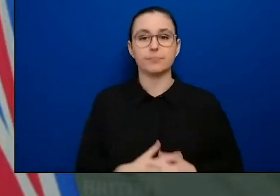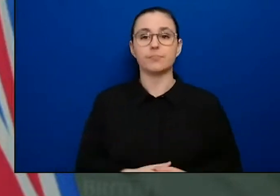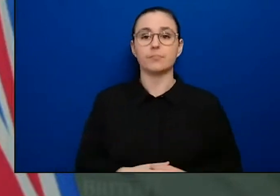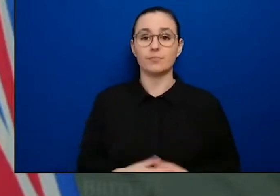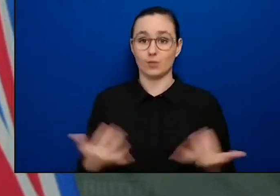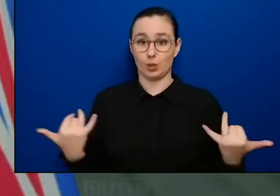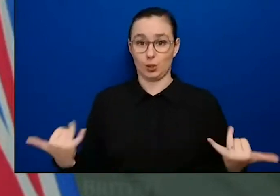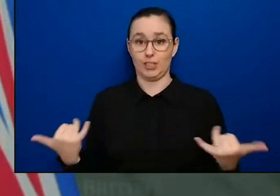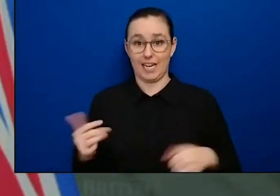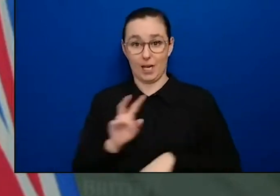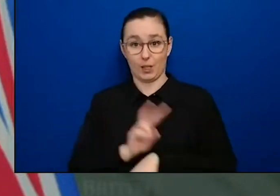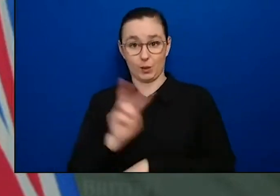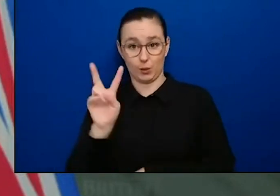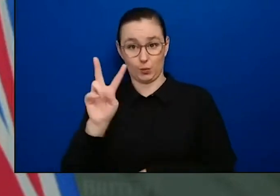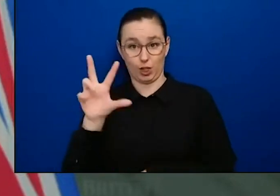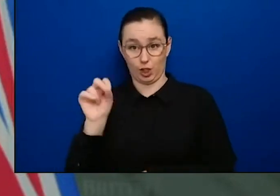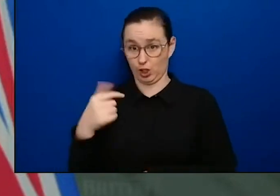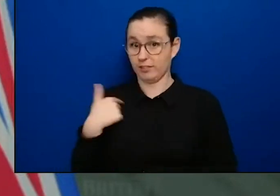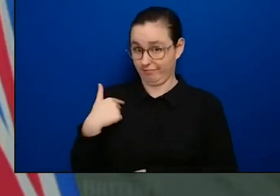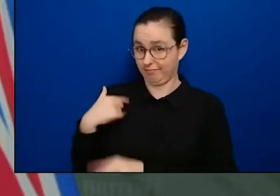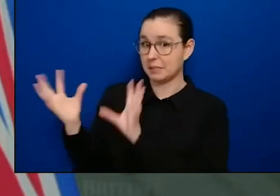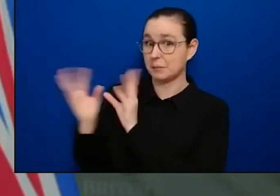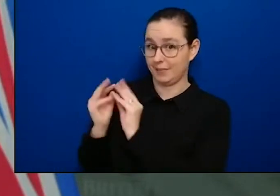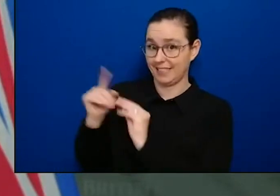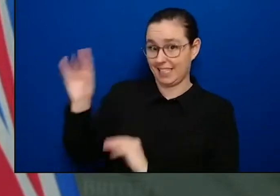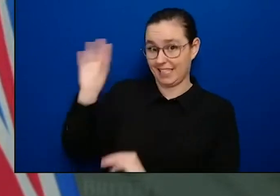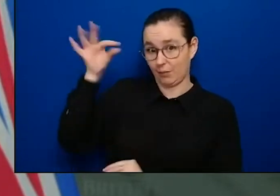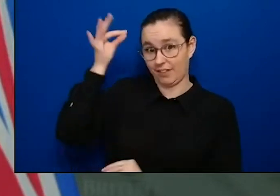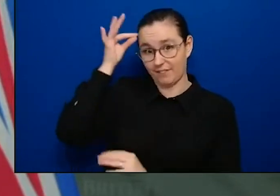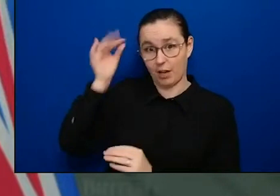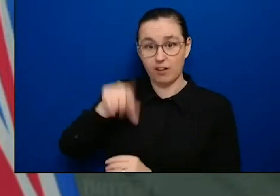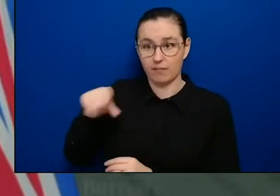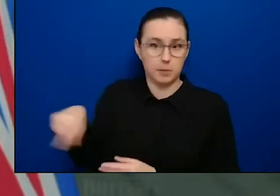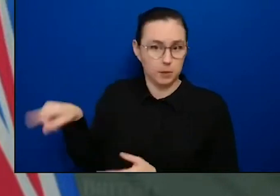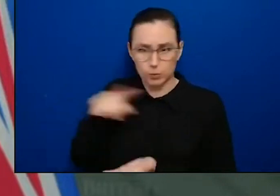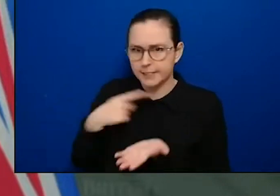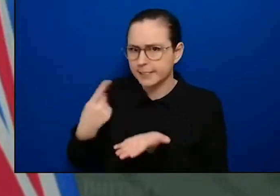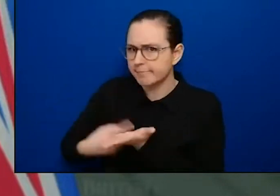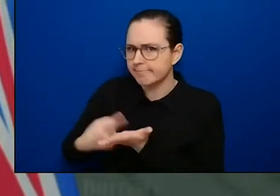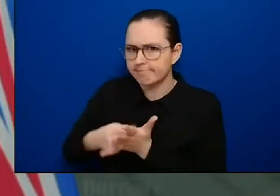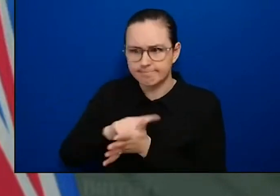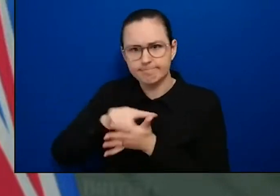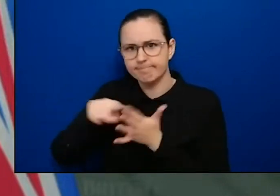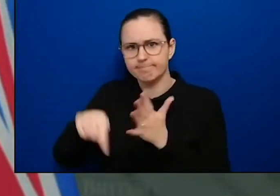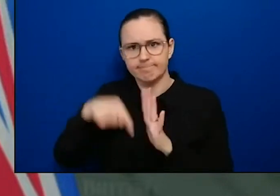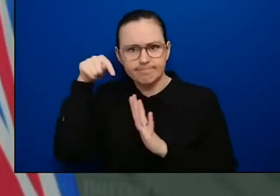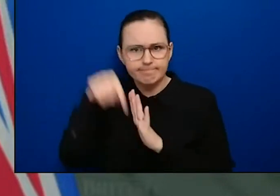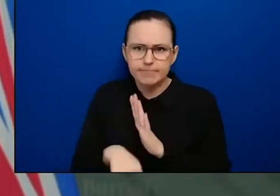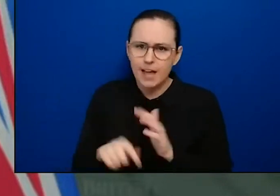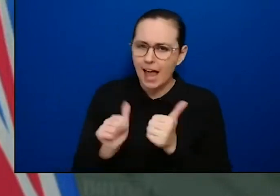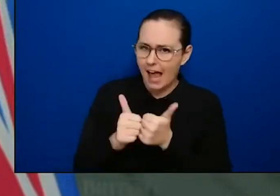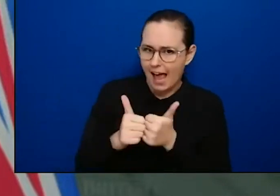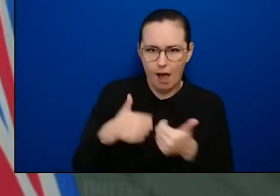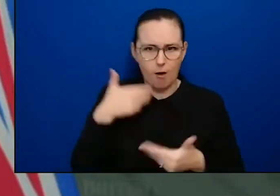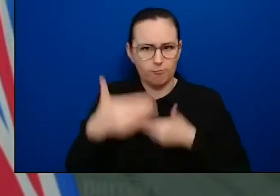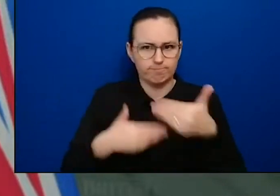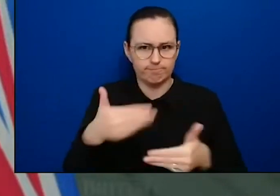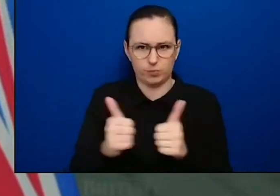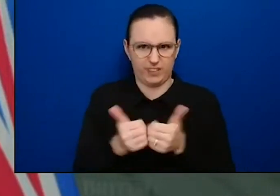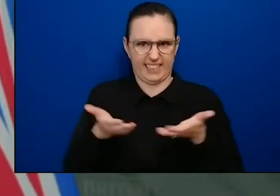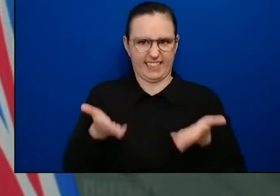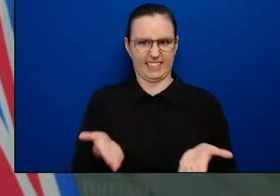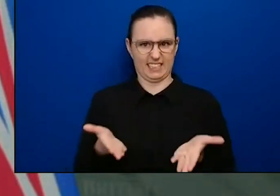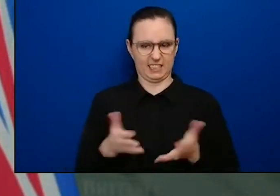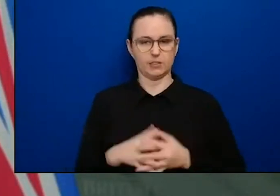this press conference to discuss the details and the challenges of implementing this measure. But I want to say this.